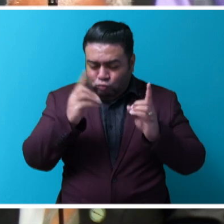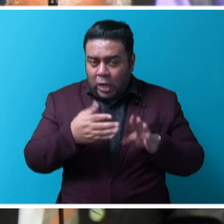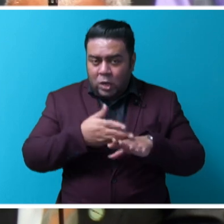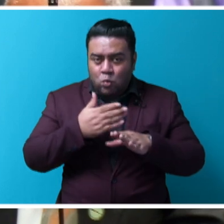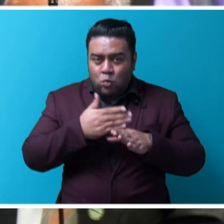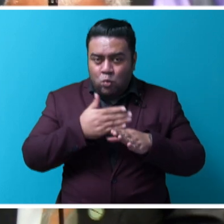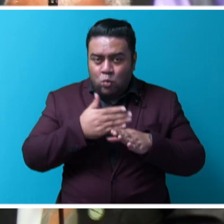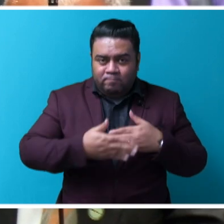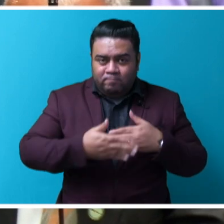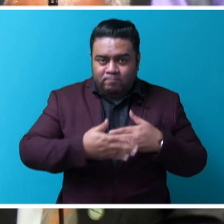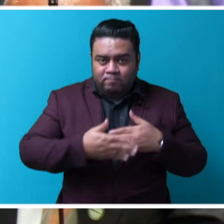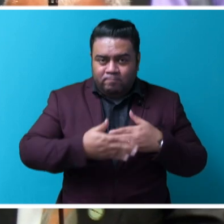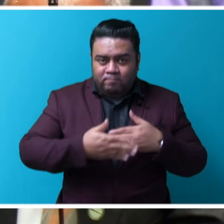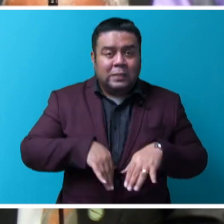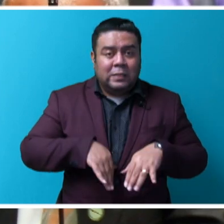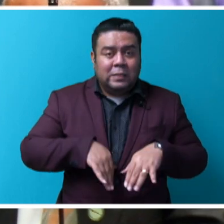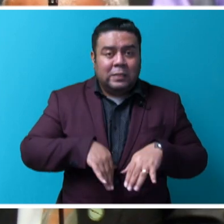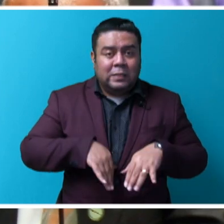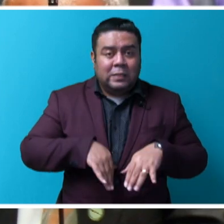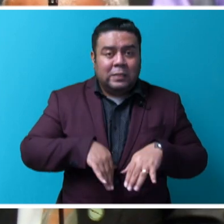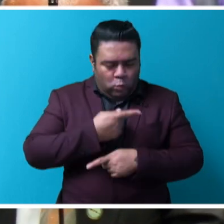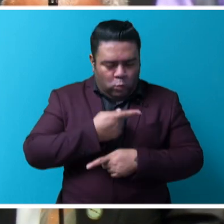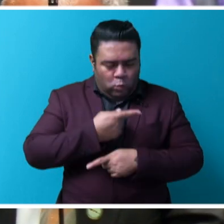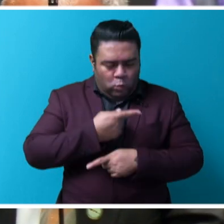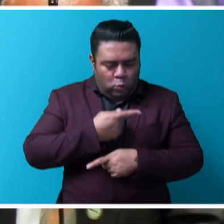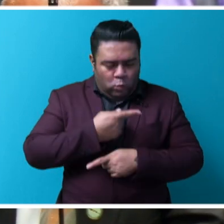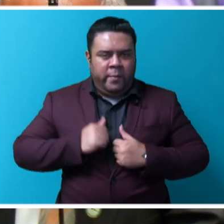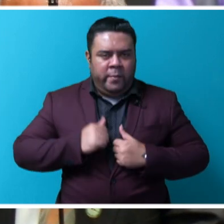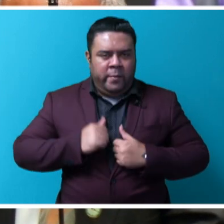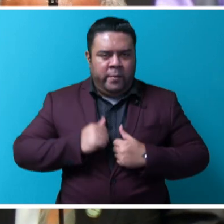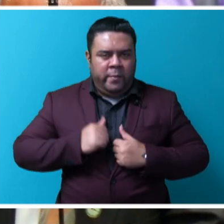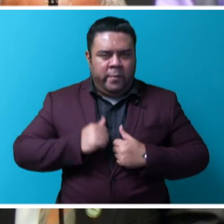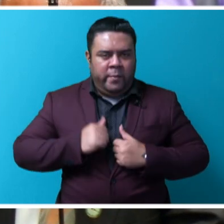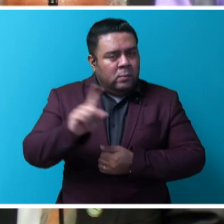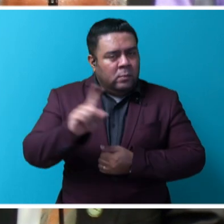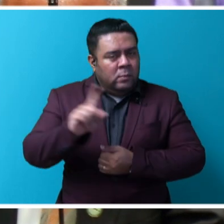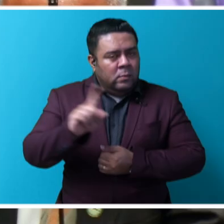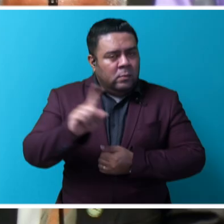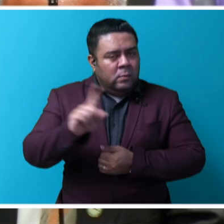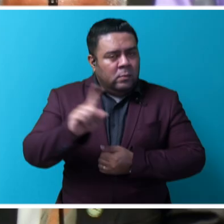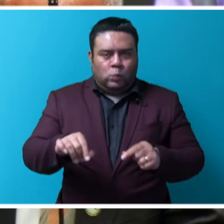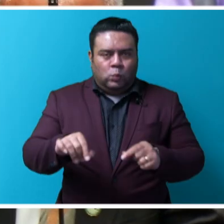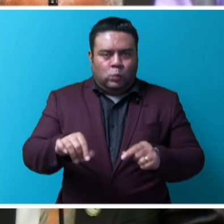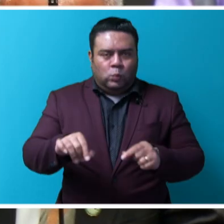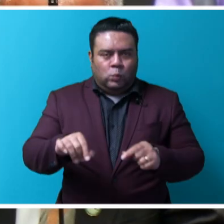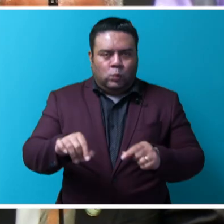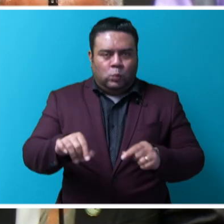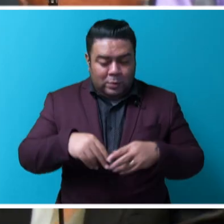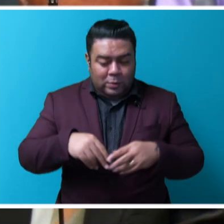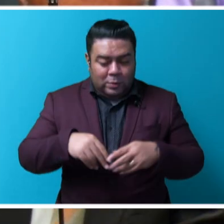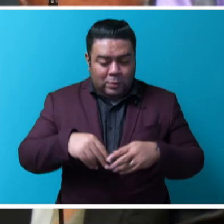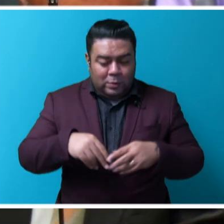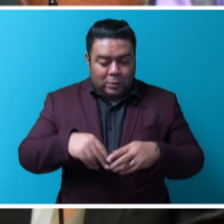where over 612 kg of waste have been collected since its installment in February this year. In the next financial